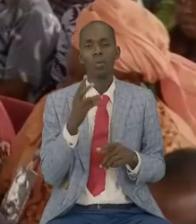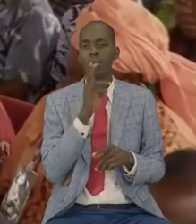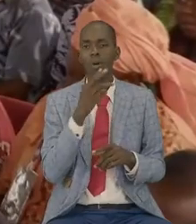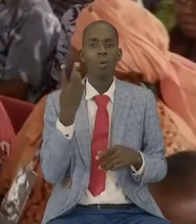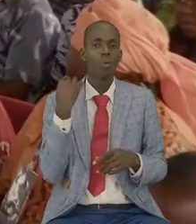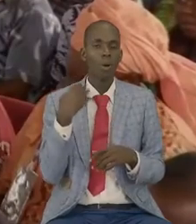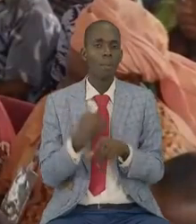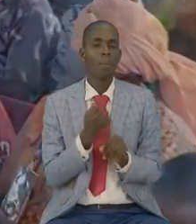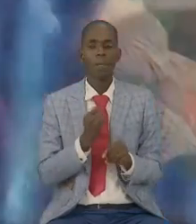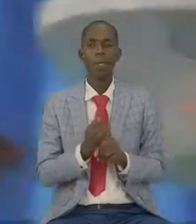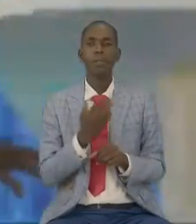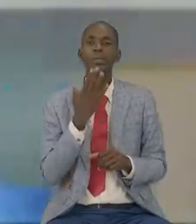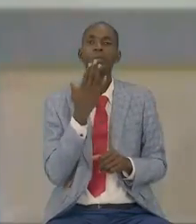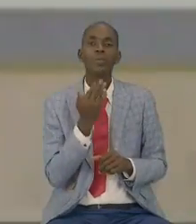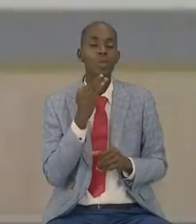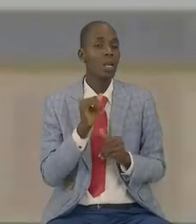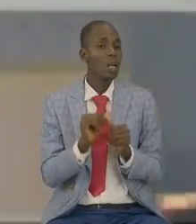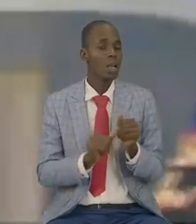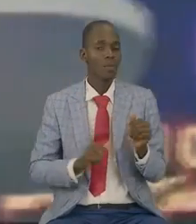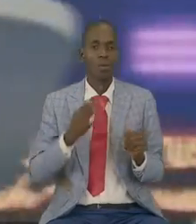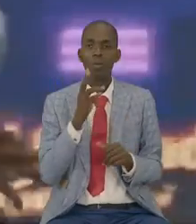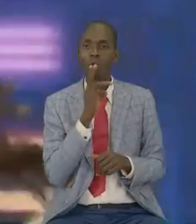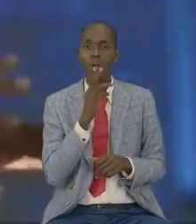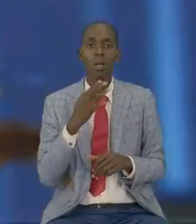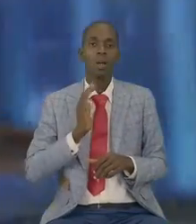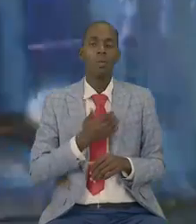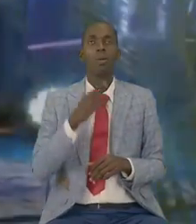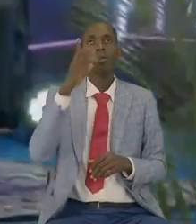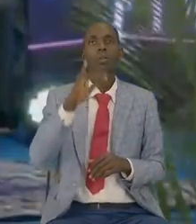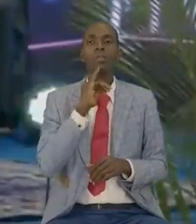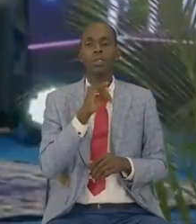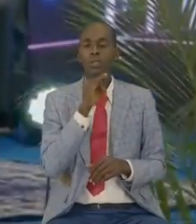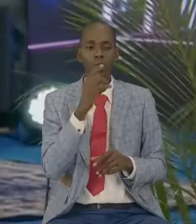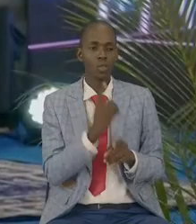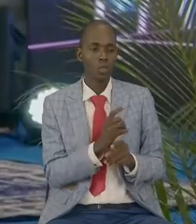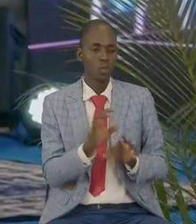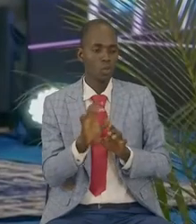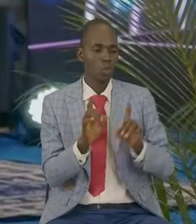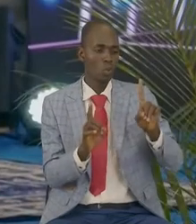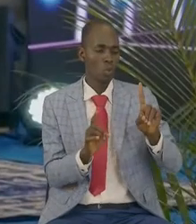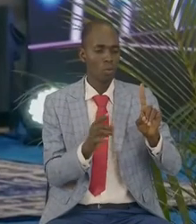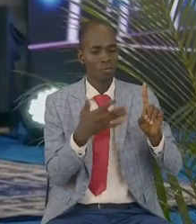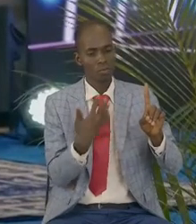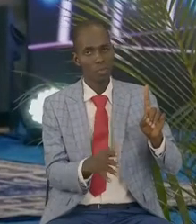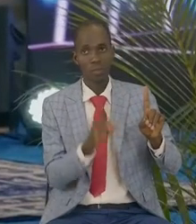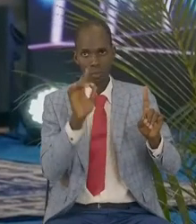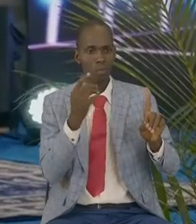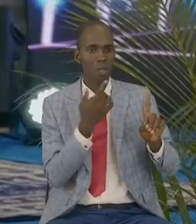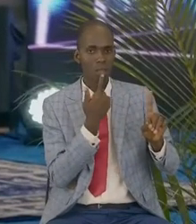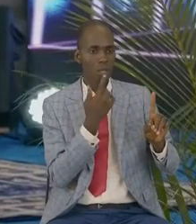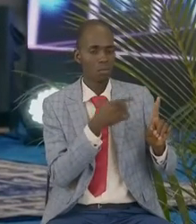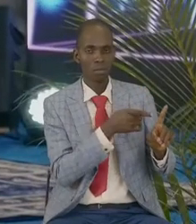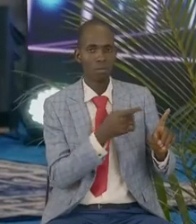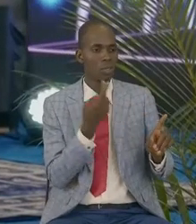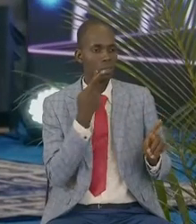sweet, all of them. And God was not just dealing with them one at a time. Okay,